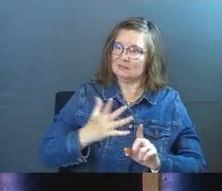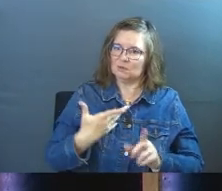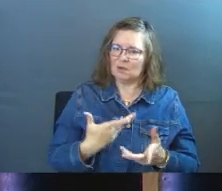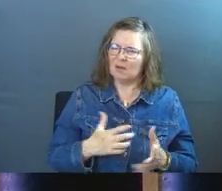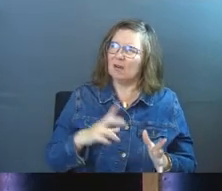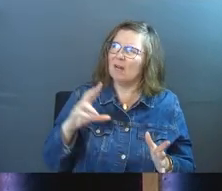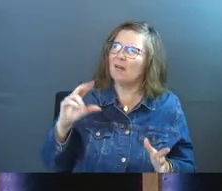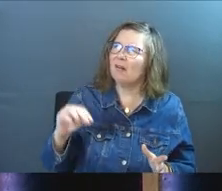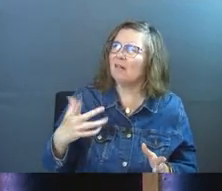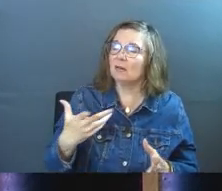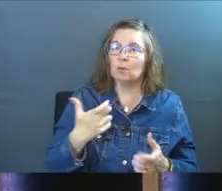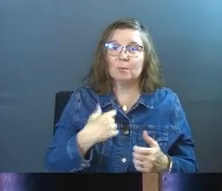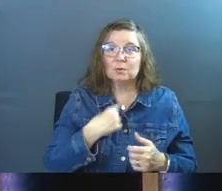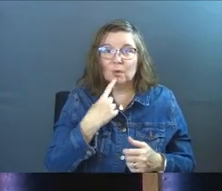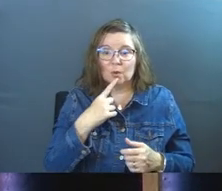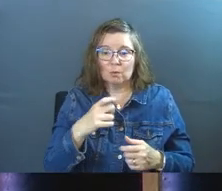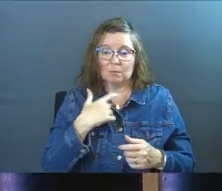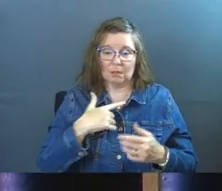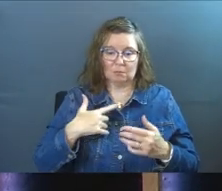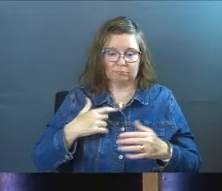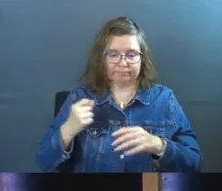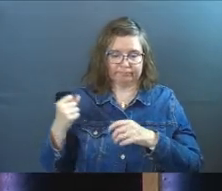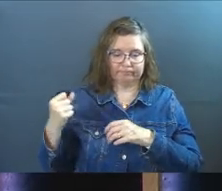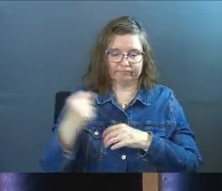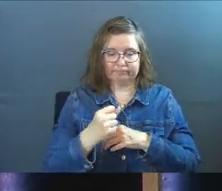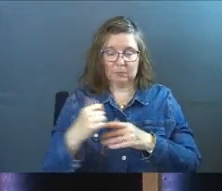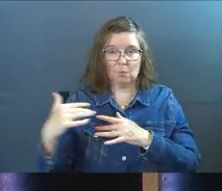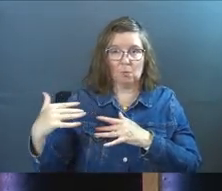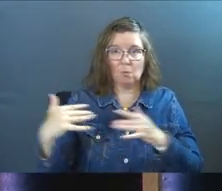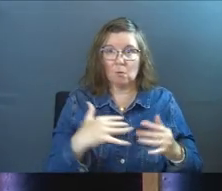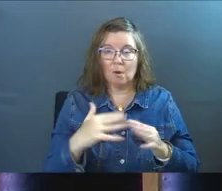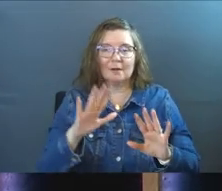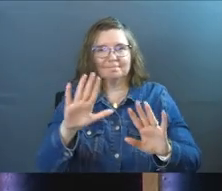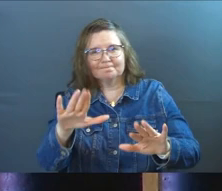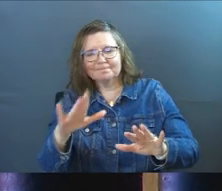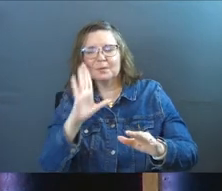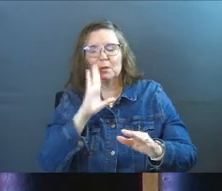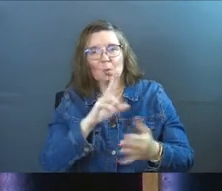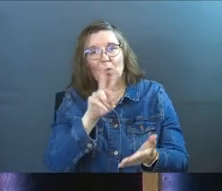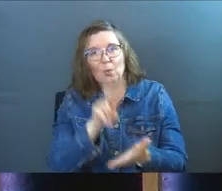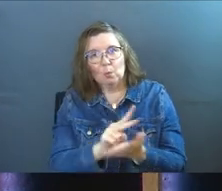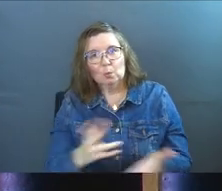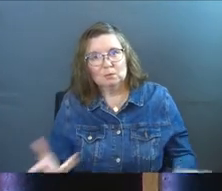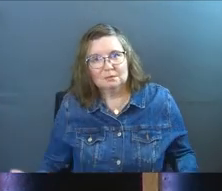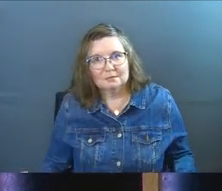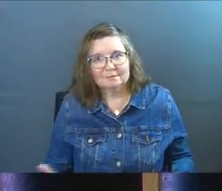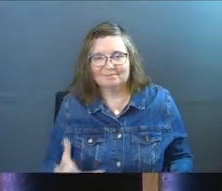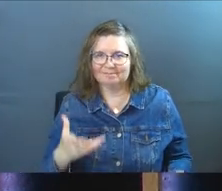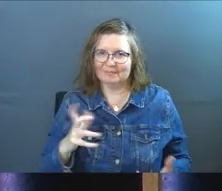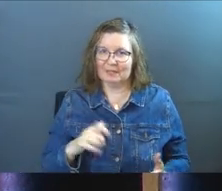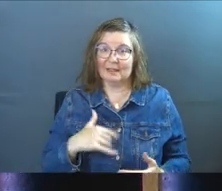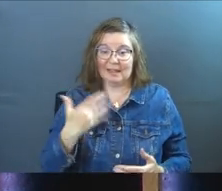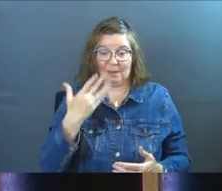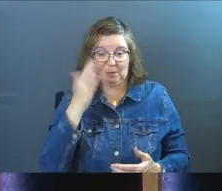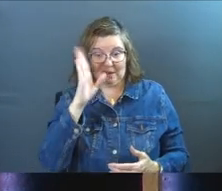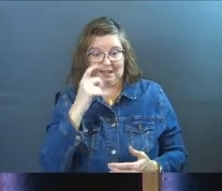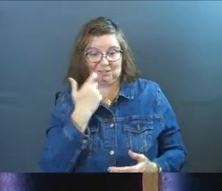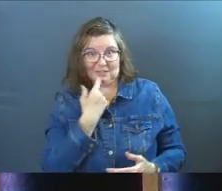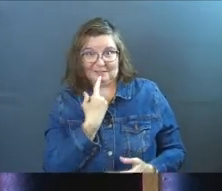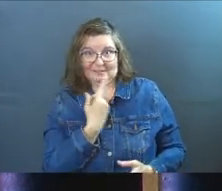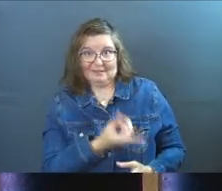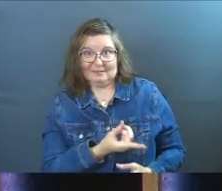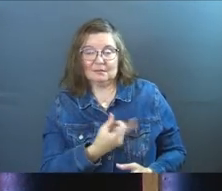You wouldn't want to be told that you're about to be thrust into a war, and oh, by the way, you're going to lose. That's what God just told